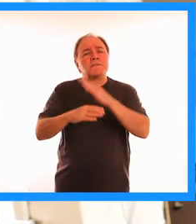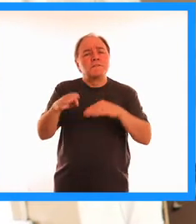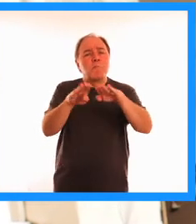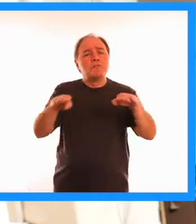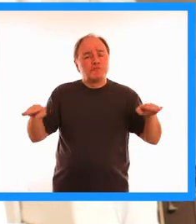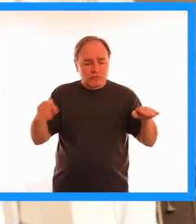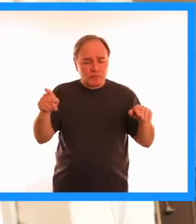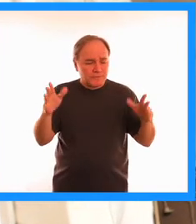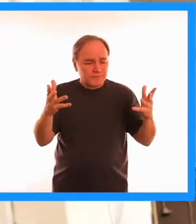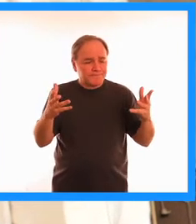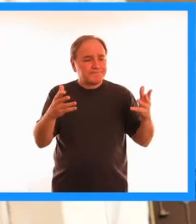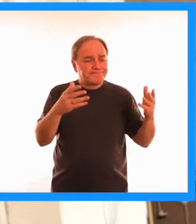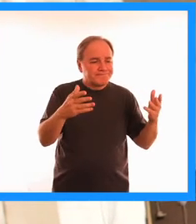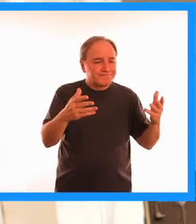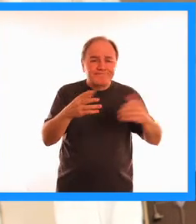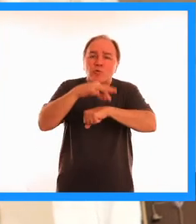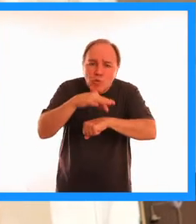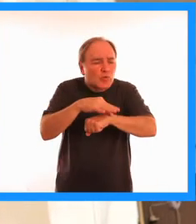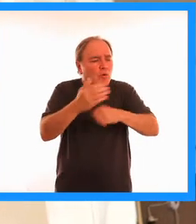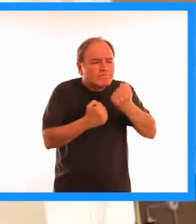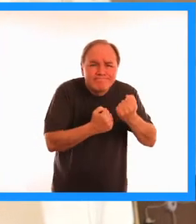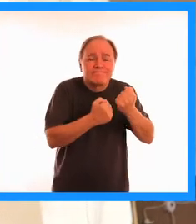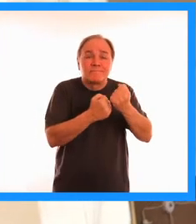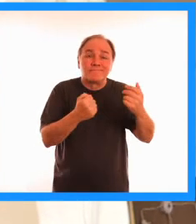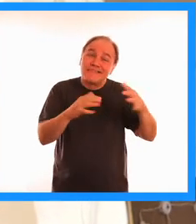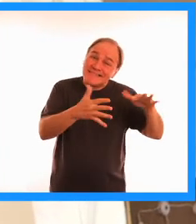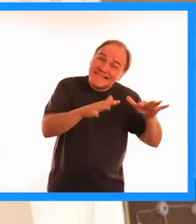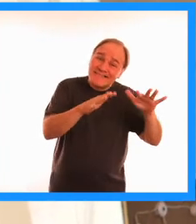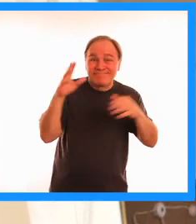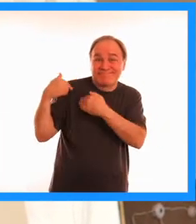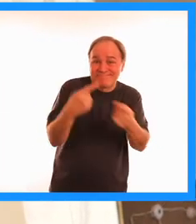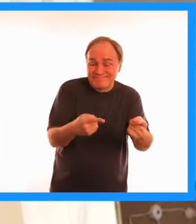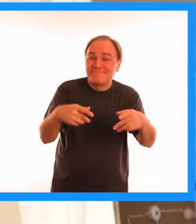child-centered curriculum that reflects the needs of all children.